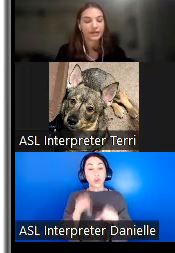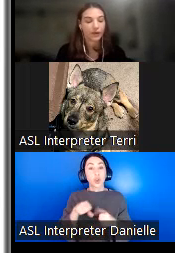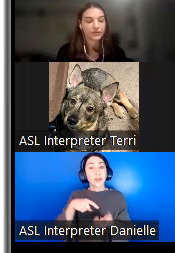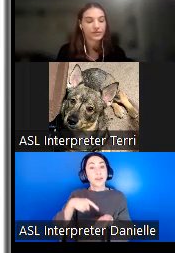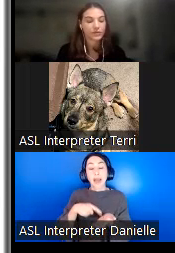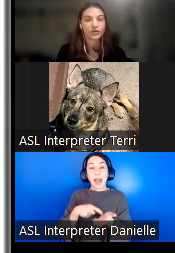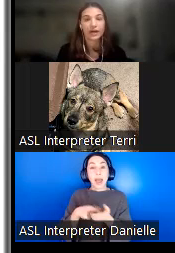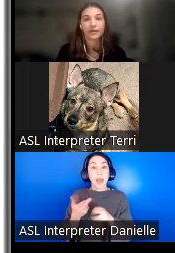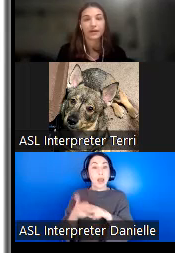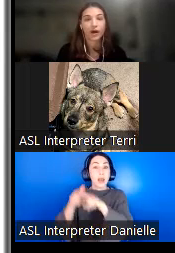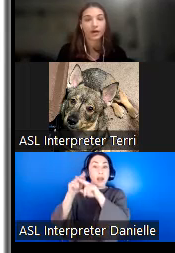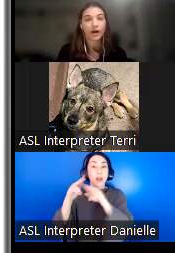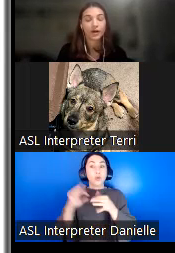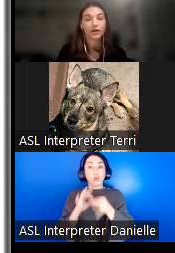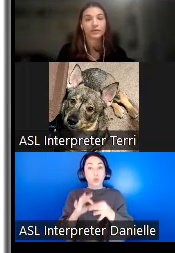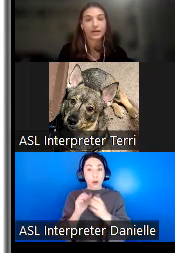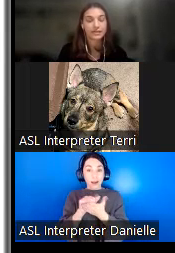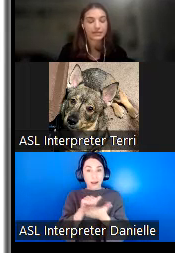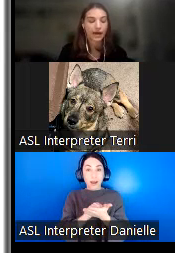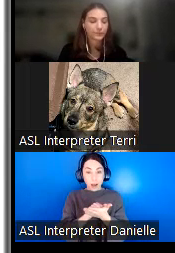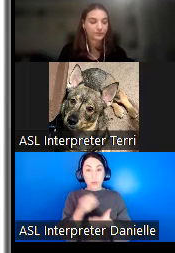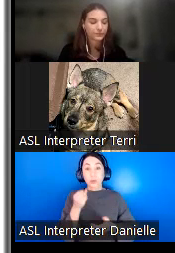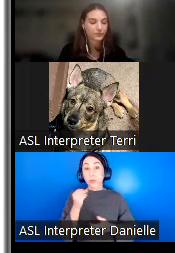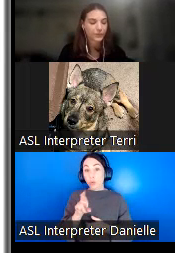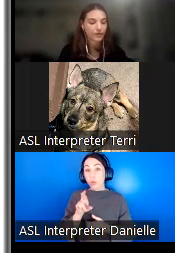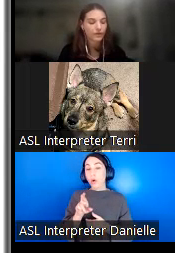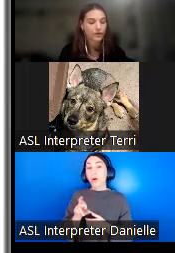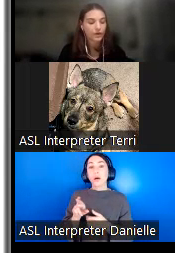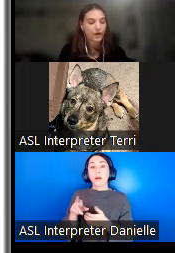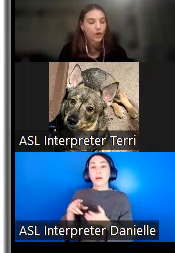on joint accounts or generating unauthorized debt.